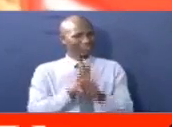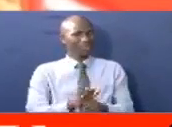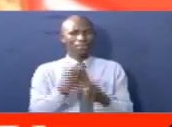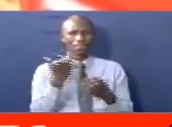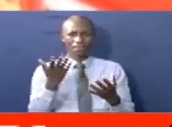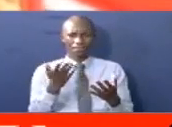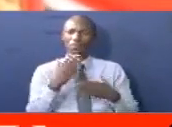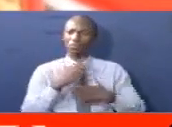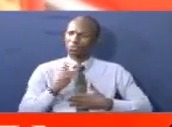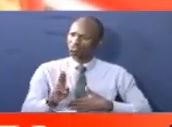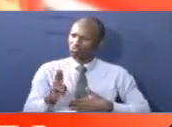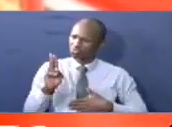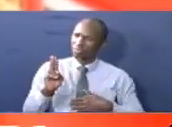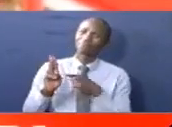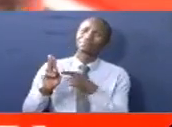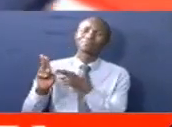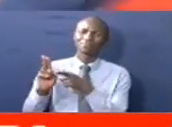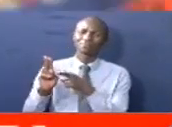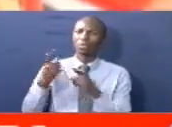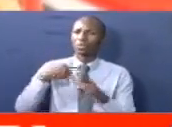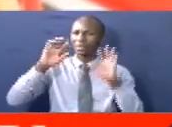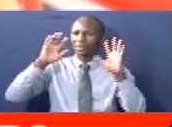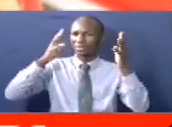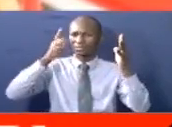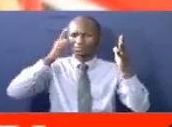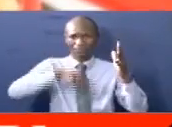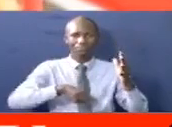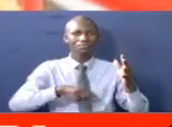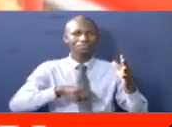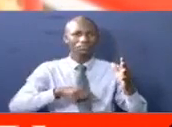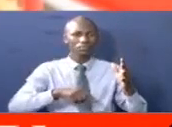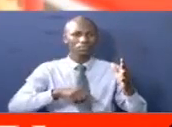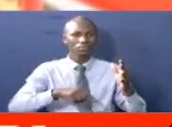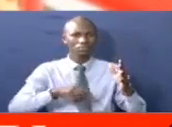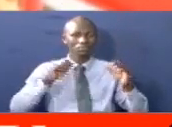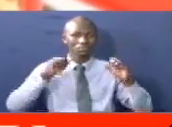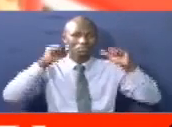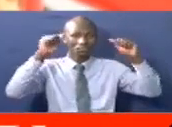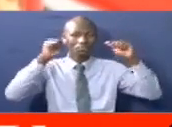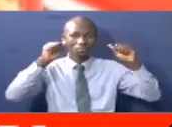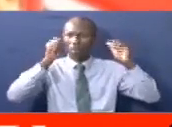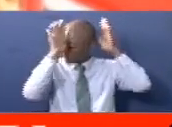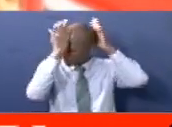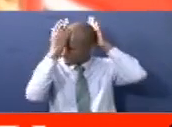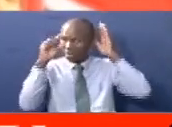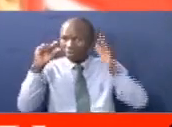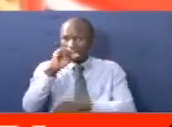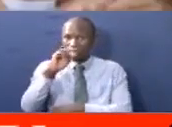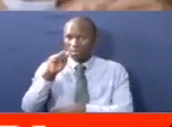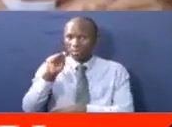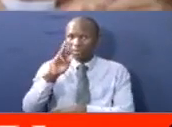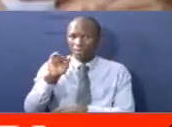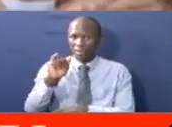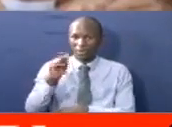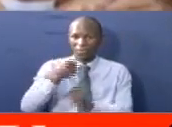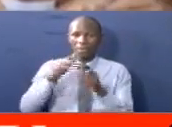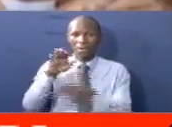Your Excellency, we celebrate heroes like Bishop Gitari from this